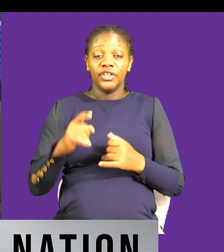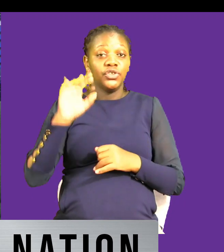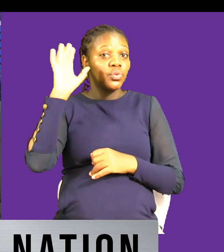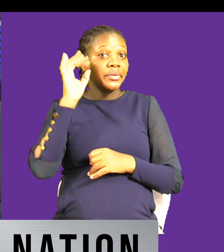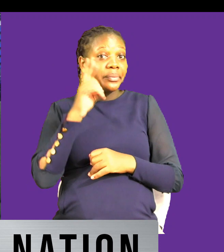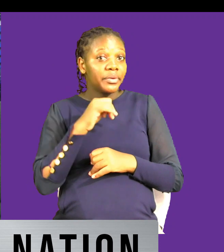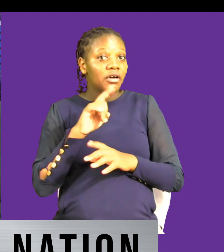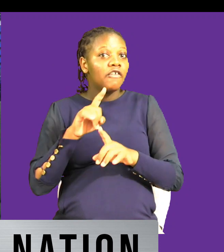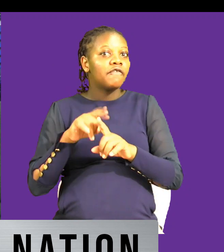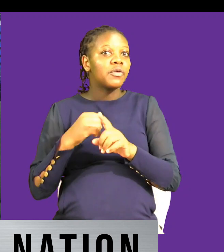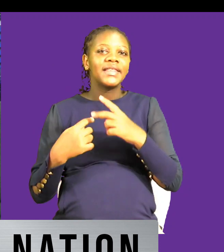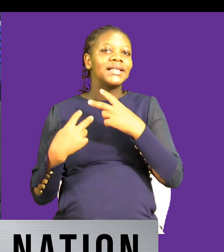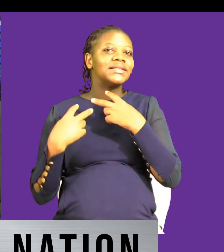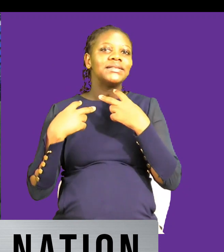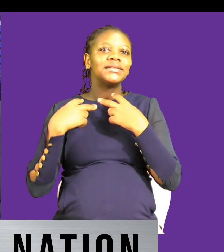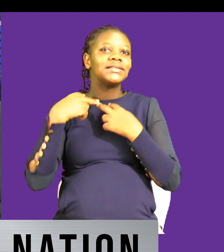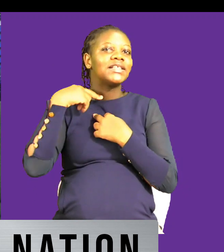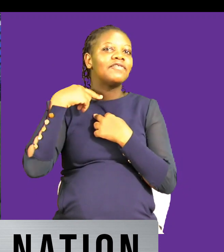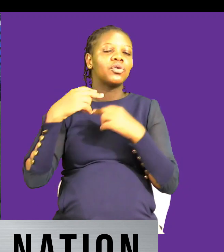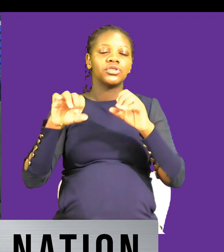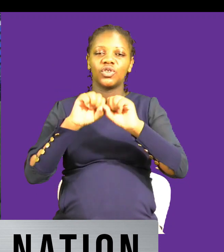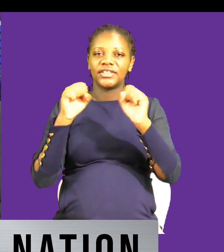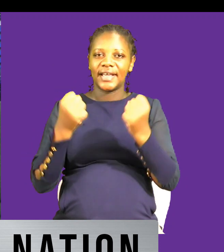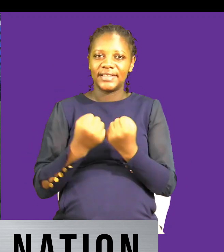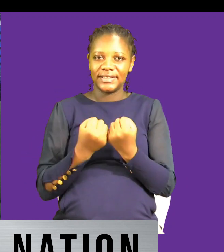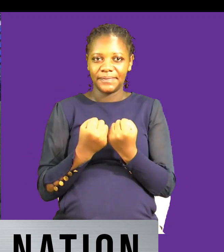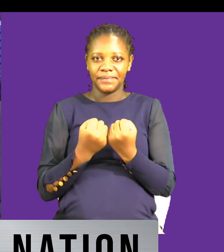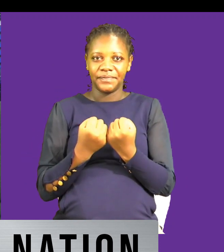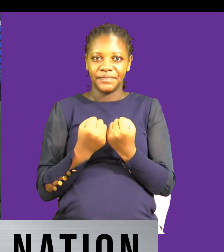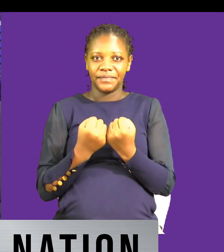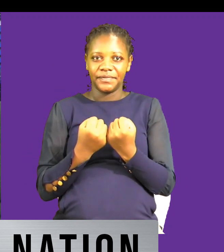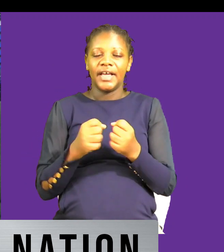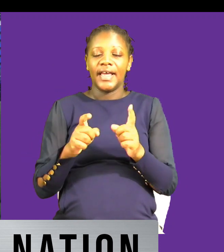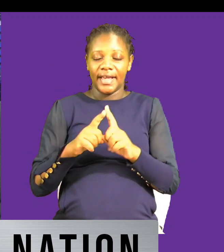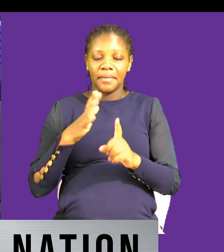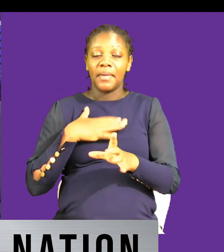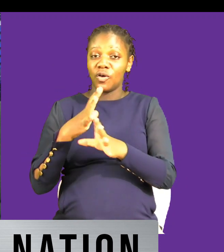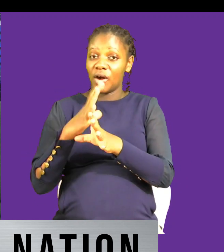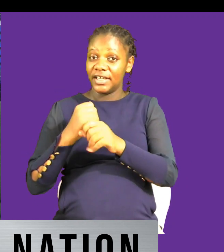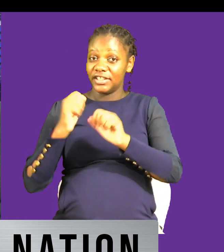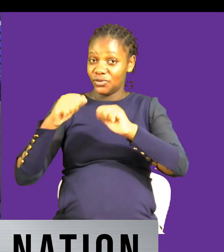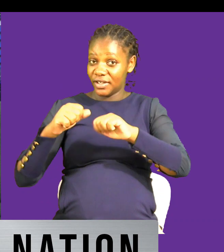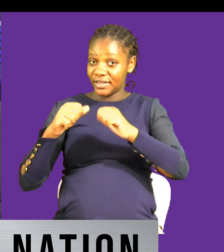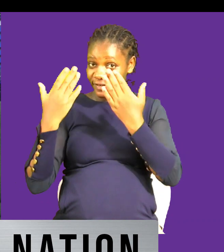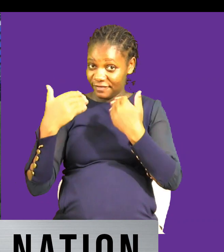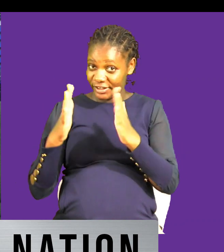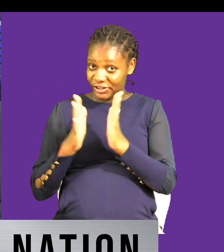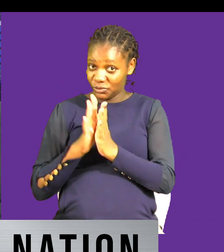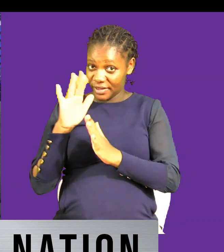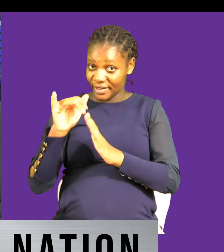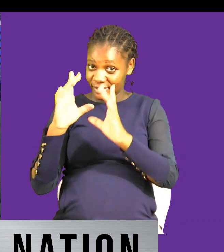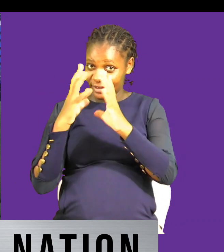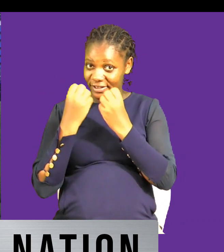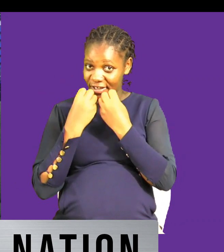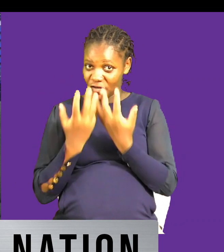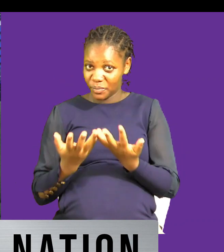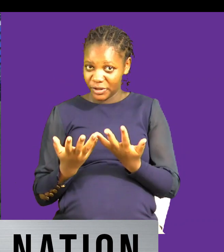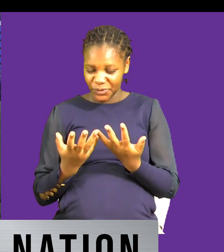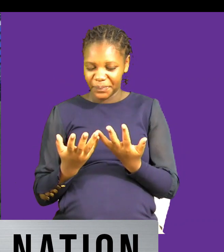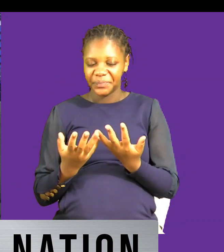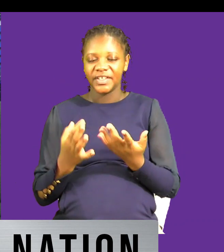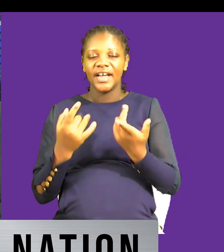civil society, and Free Kenya agrees with what they said. We are part of that statement. It is